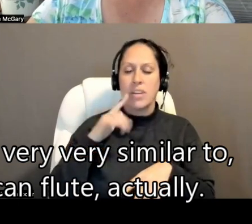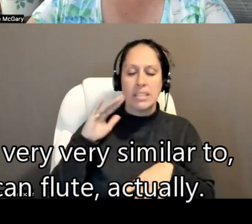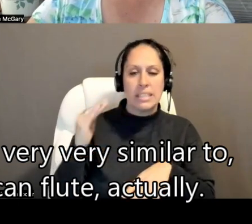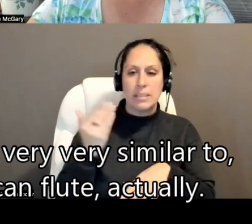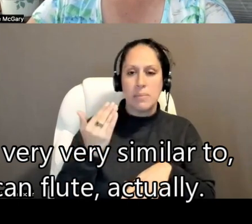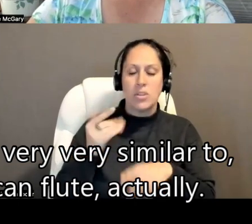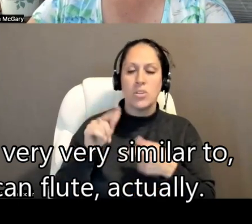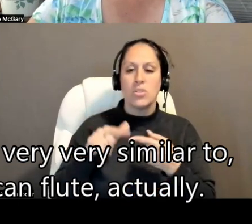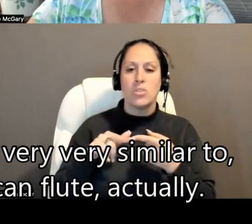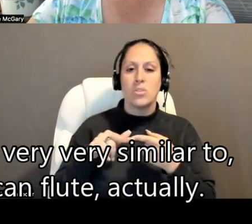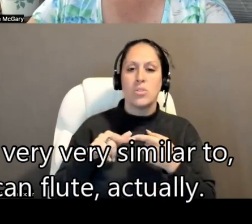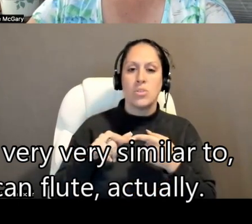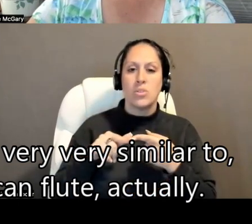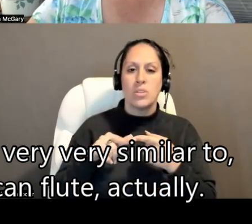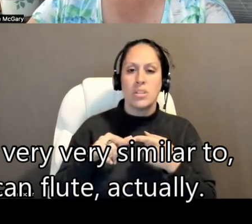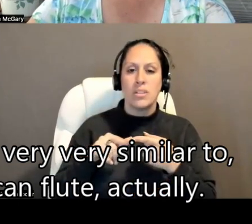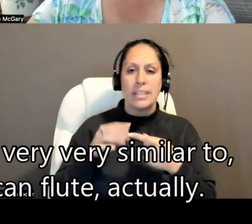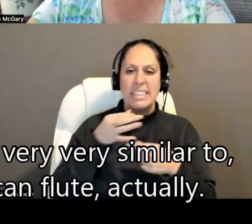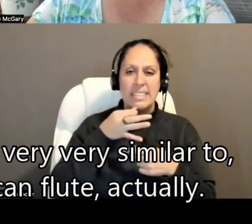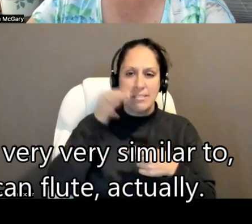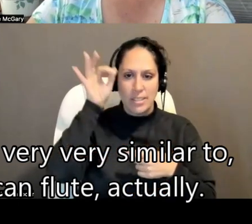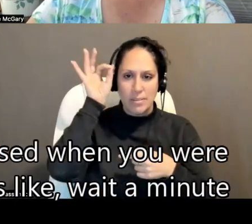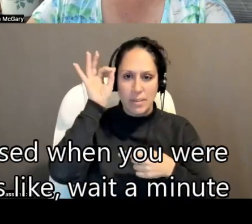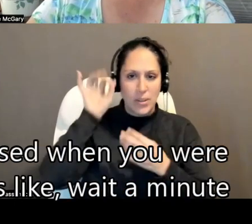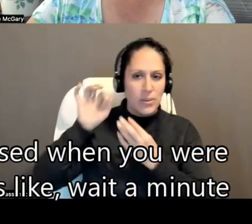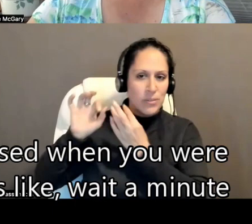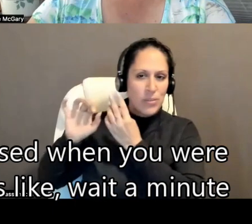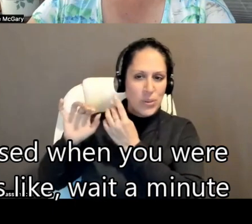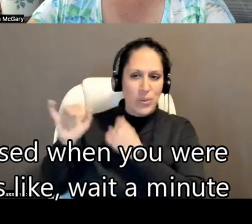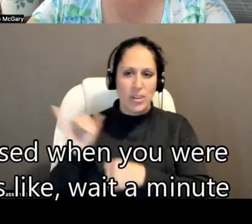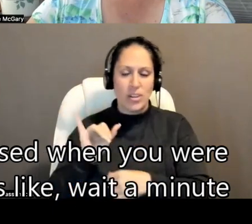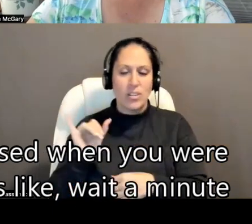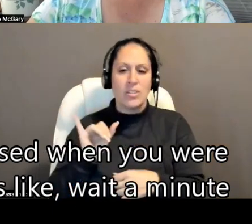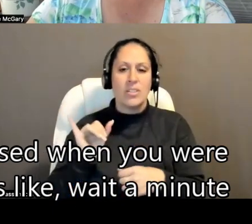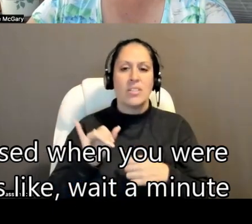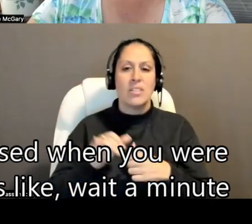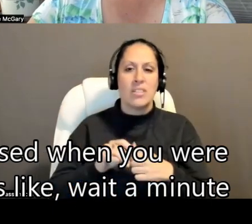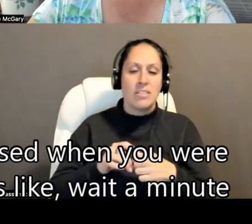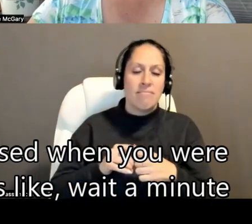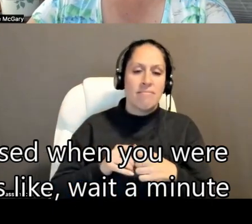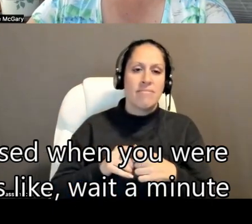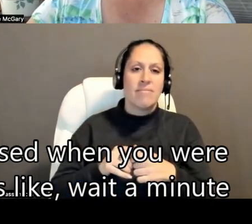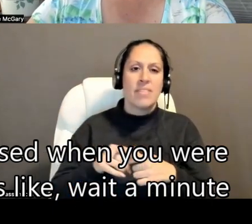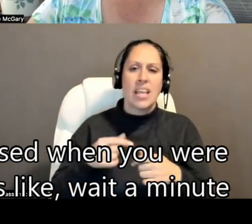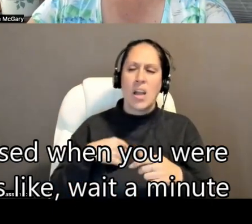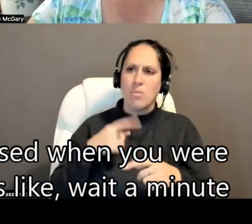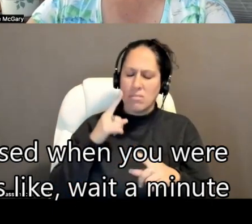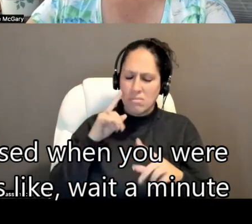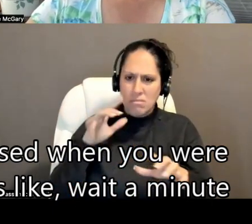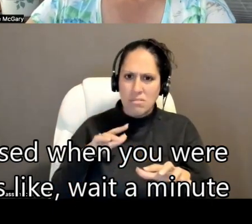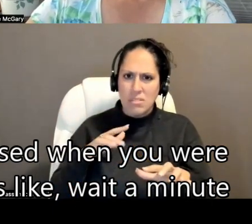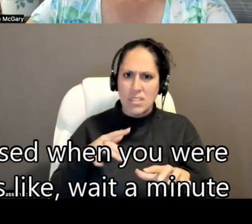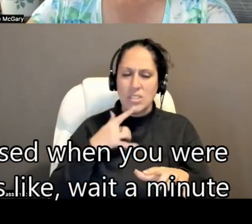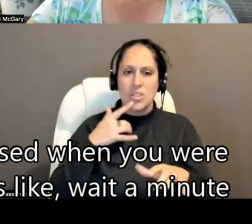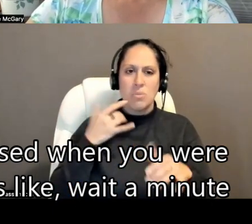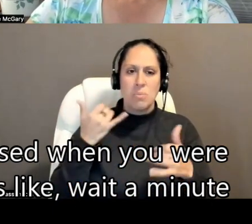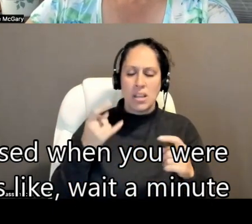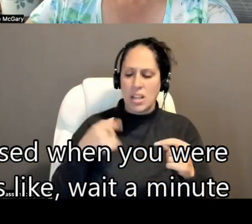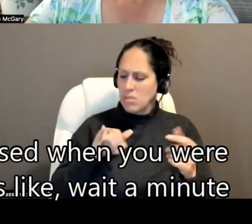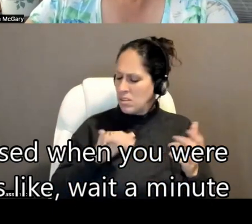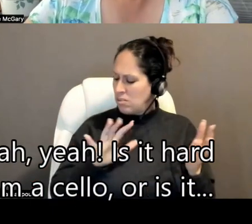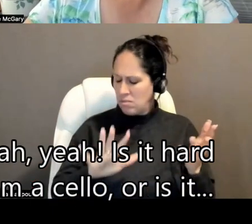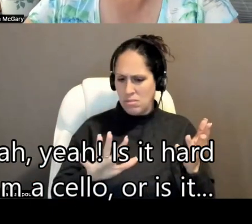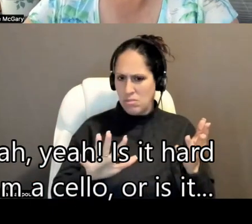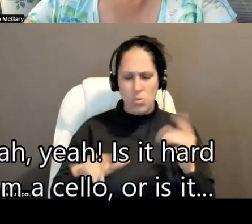to The Native the Native American flute, yeah. actually. Yeah. I was very surprised when you were playing it. I was like,